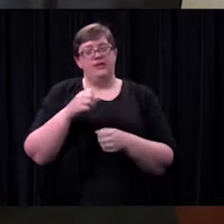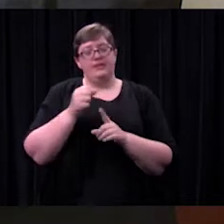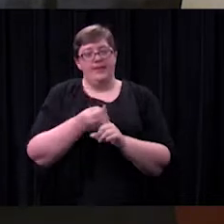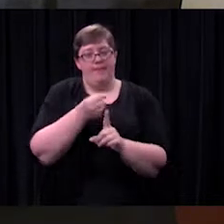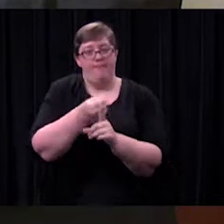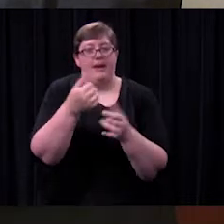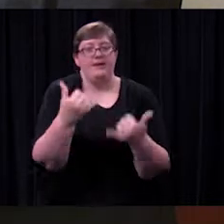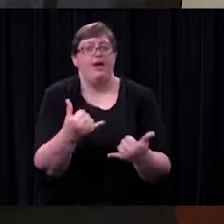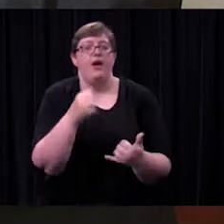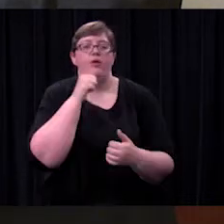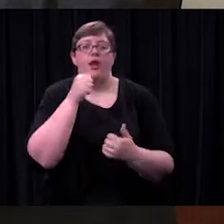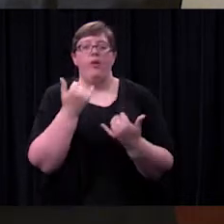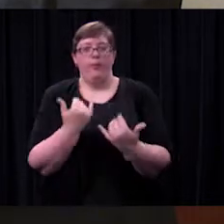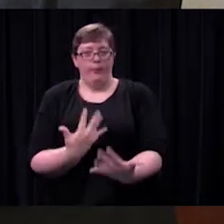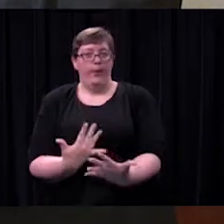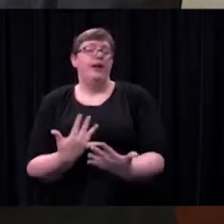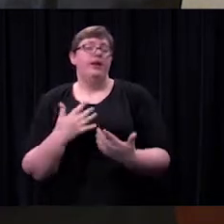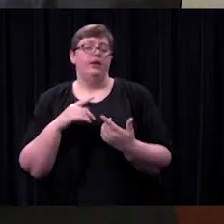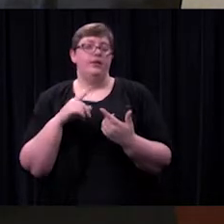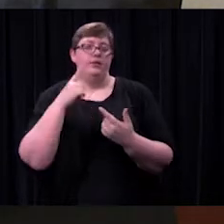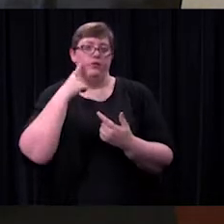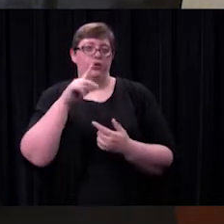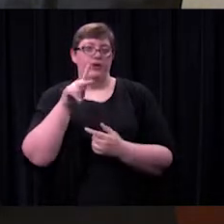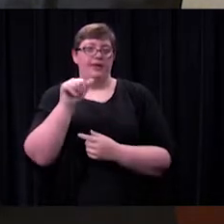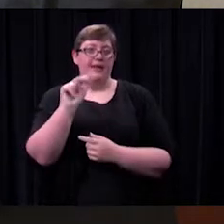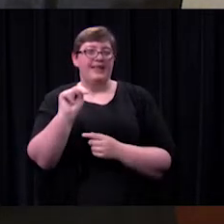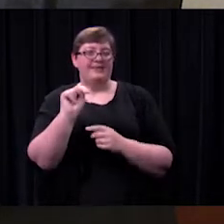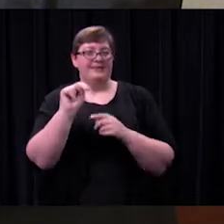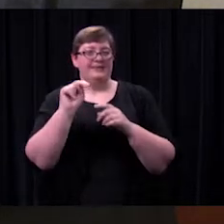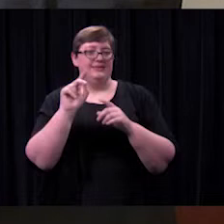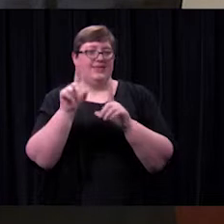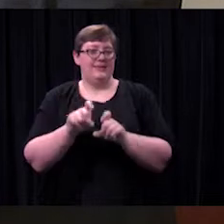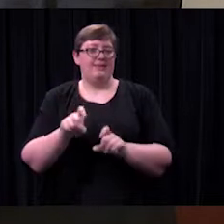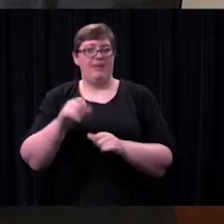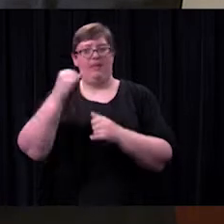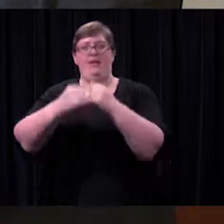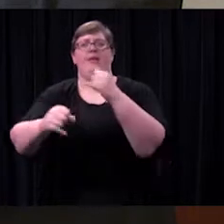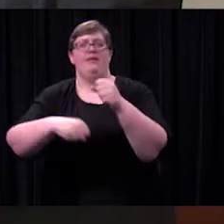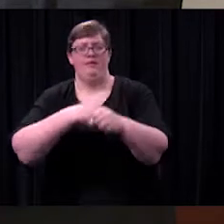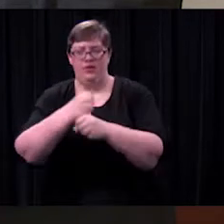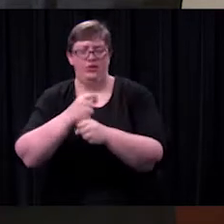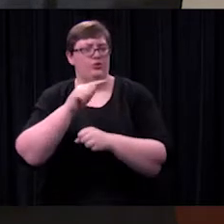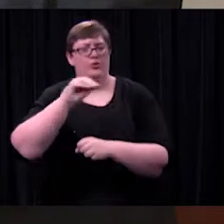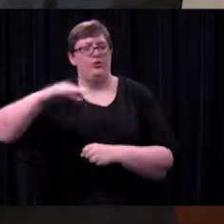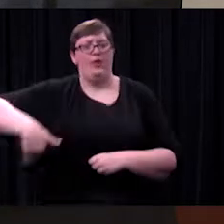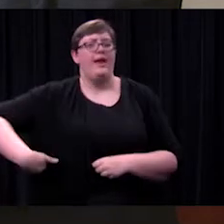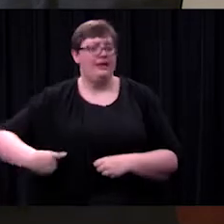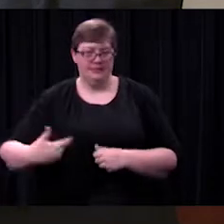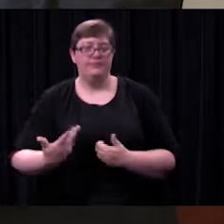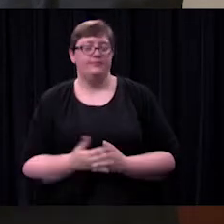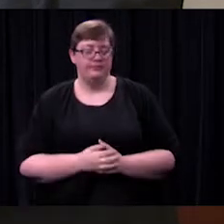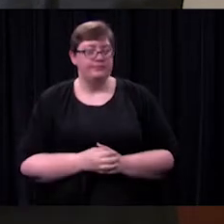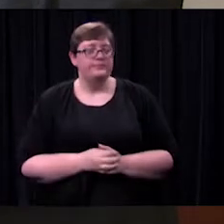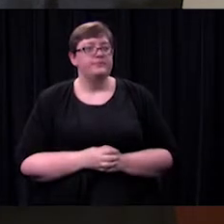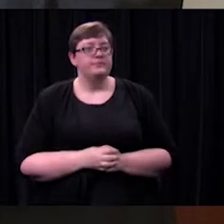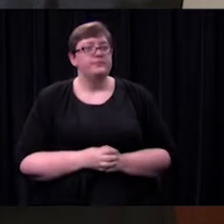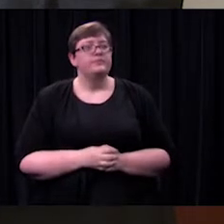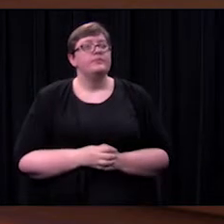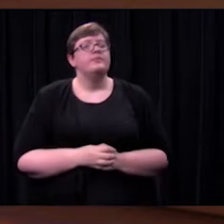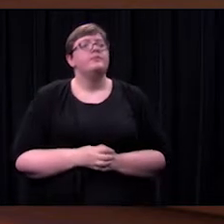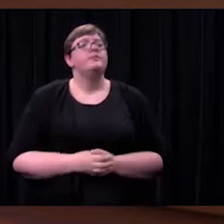and not have to wait with the Kansas assessment where it's at the end of the year and it's almost too late. So we're very excited. Do you